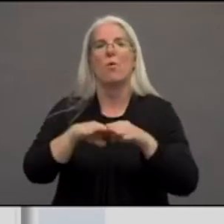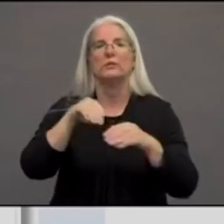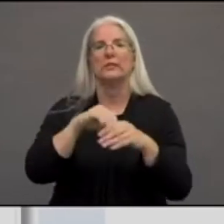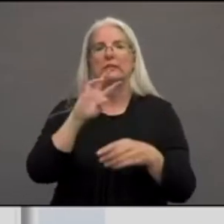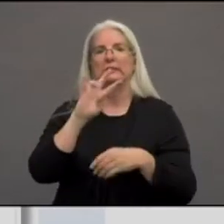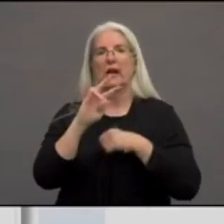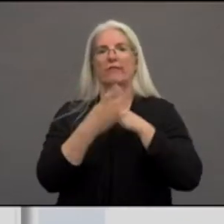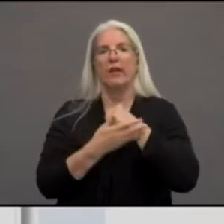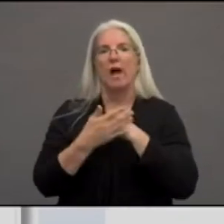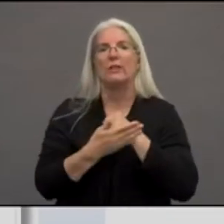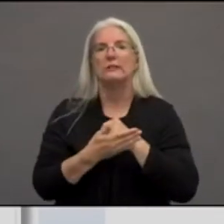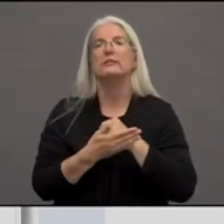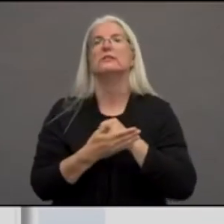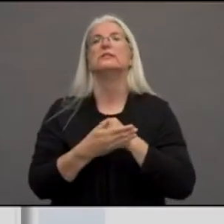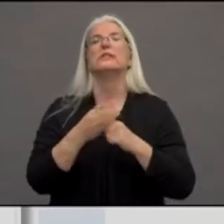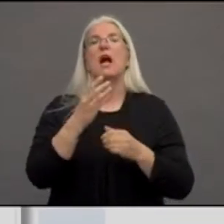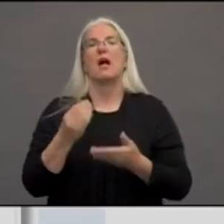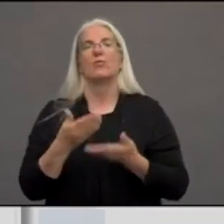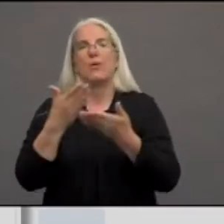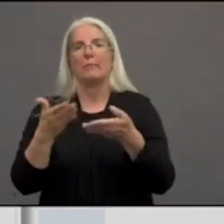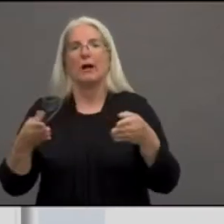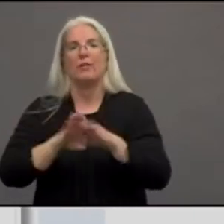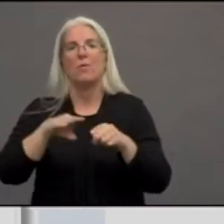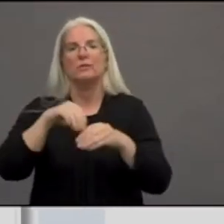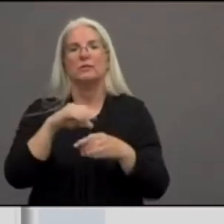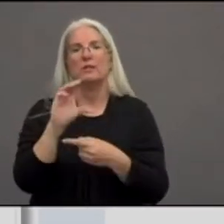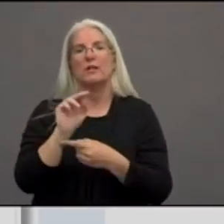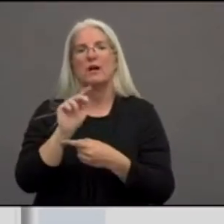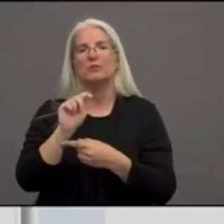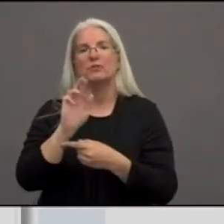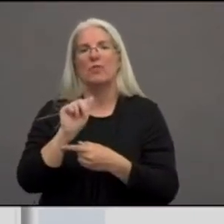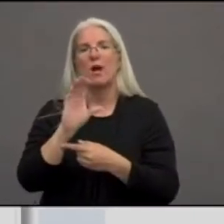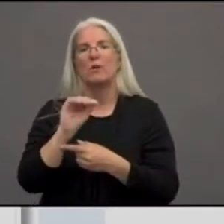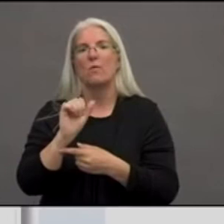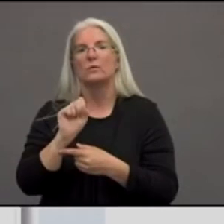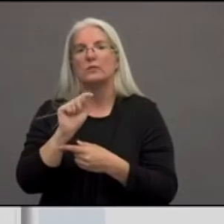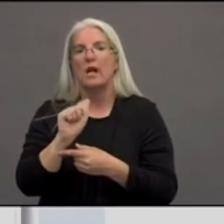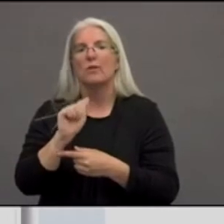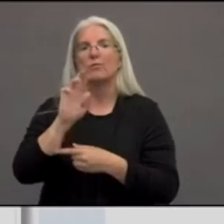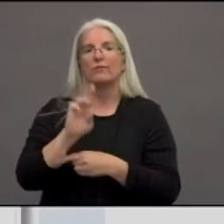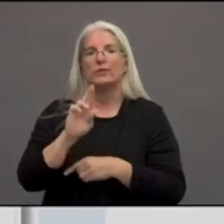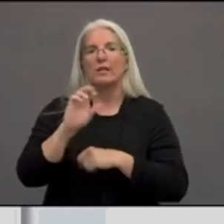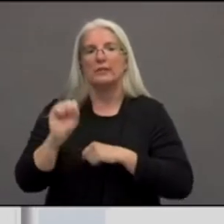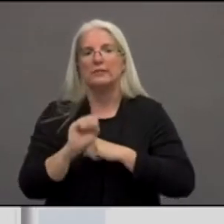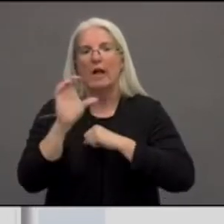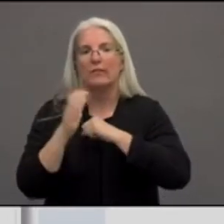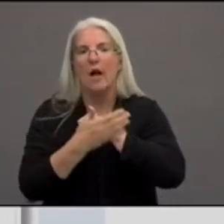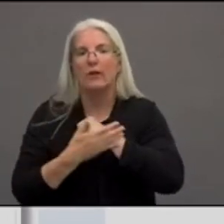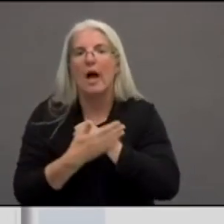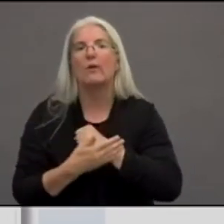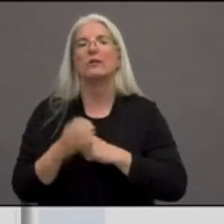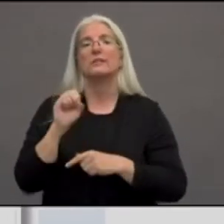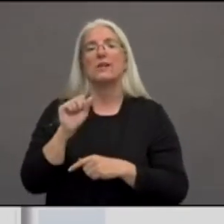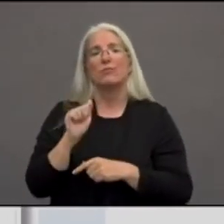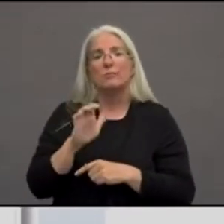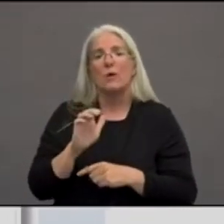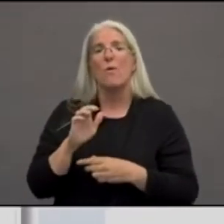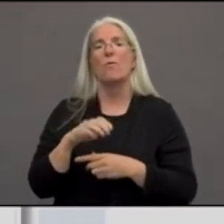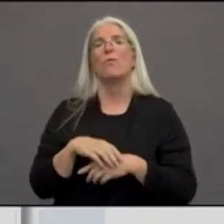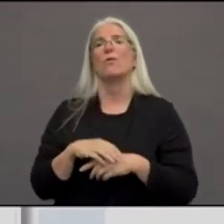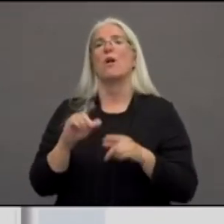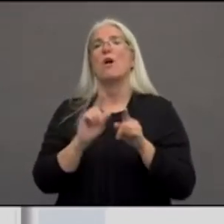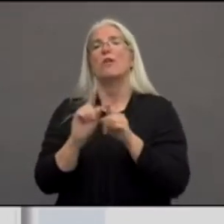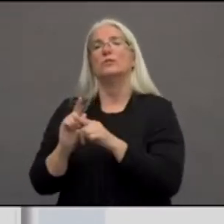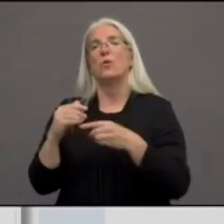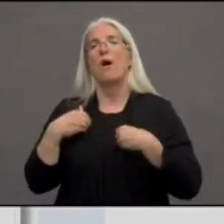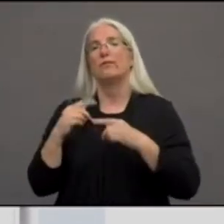close in Contra Costa, Riverside, and he lists a lot of other places. Also, let's look at a tweet from the